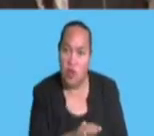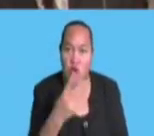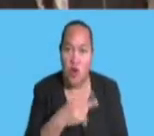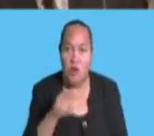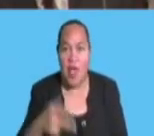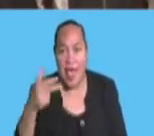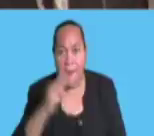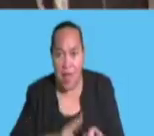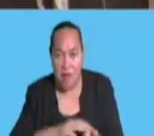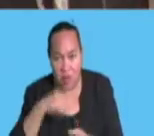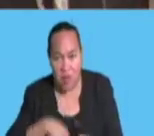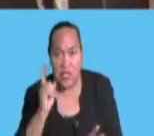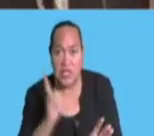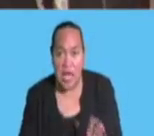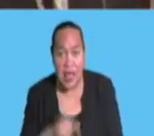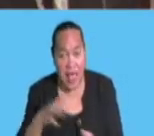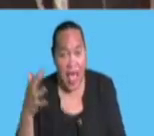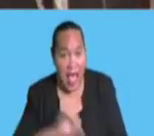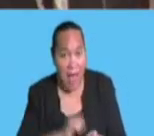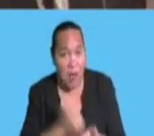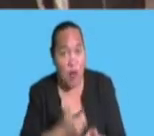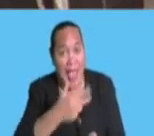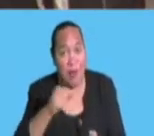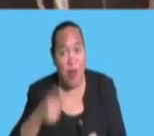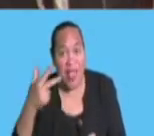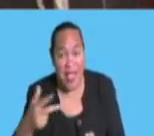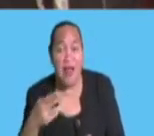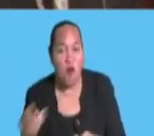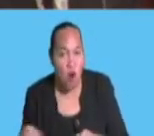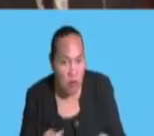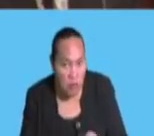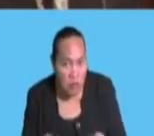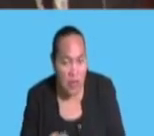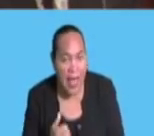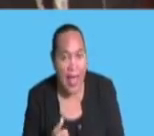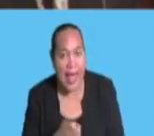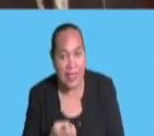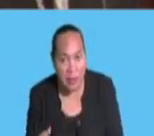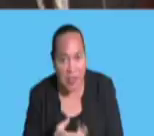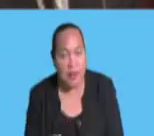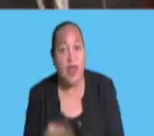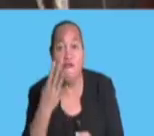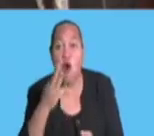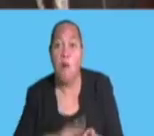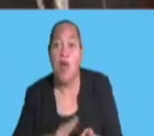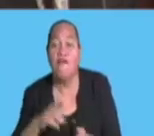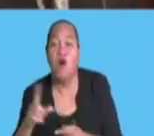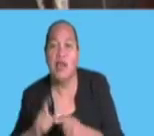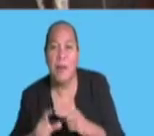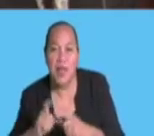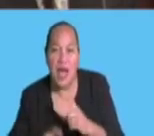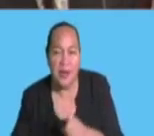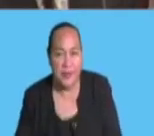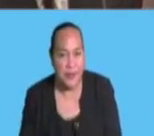12.8 million for the year, and of this amount, 8.8 million is for operating expenditures and 4 million for capital.